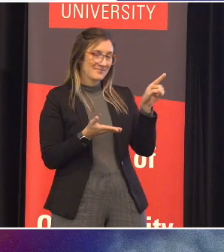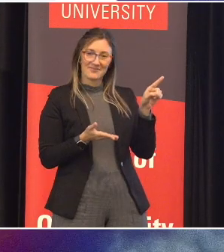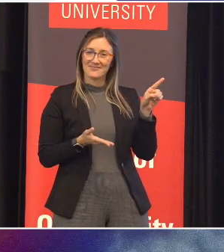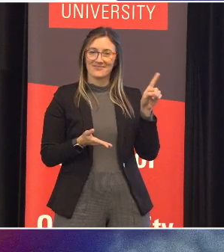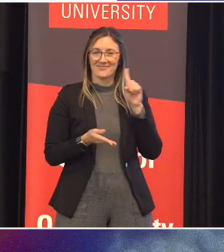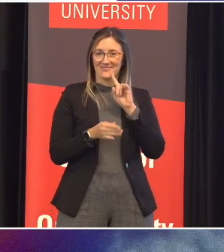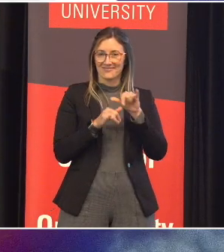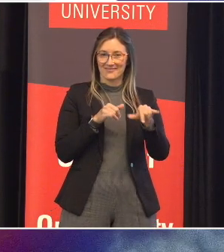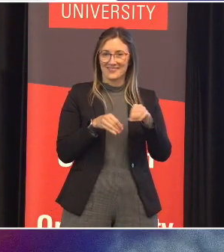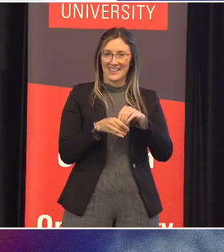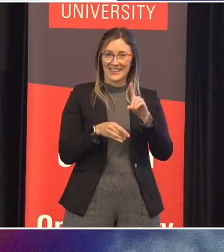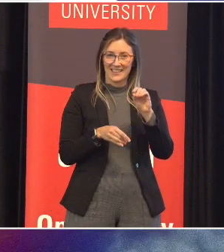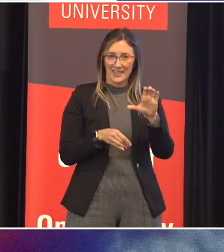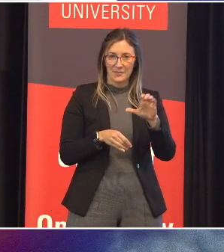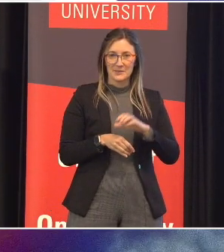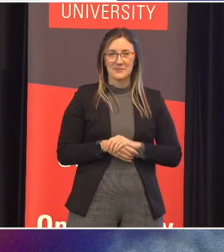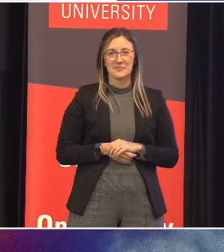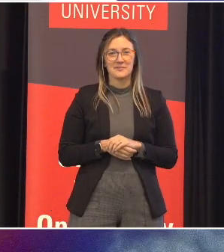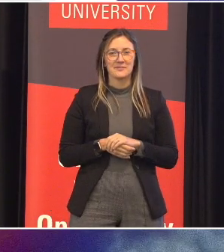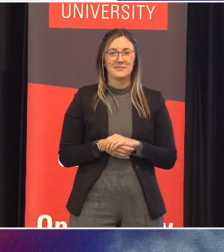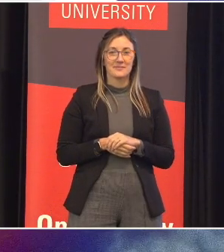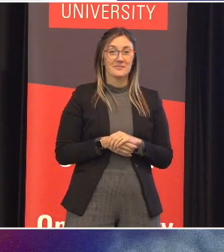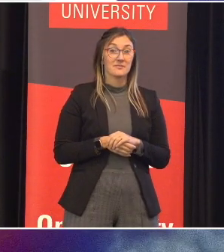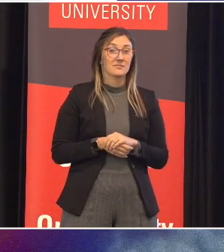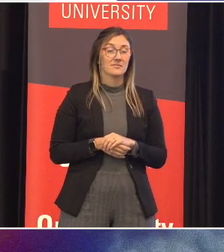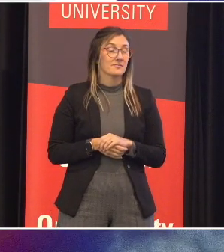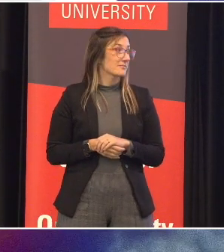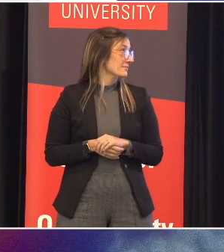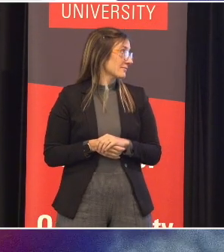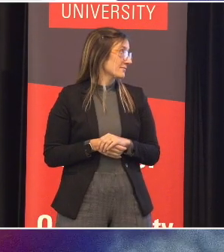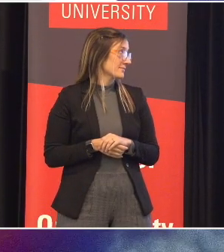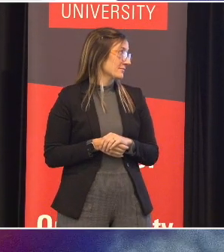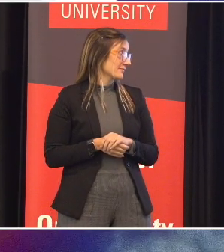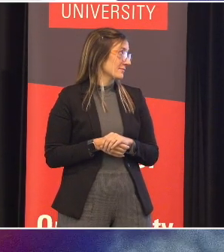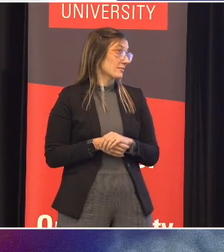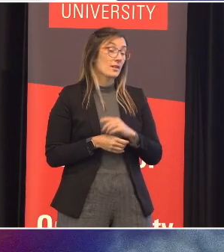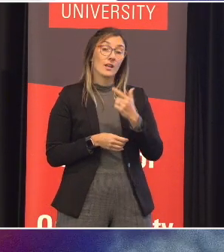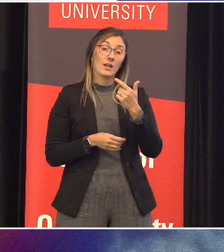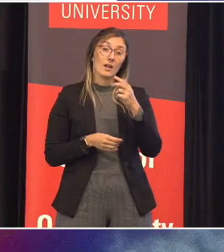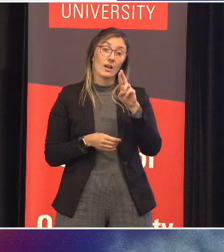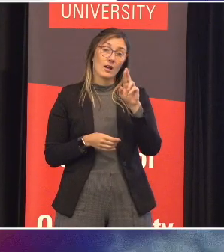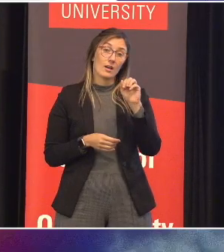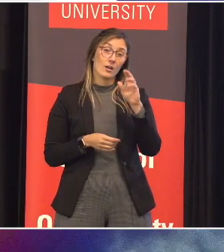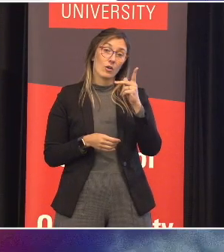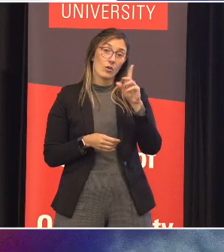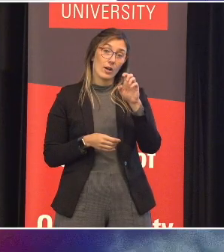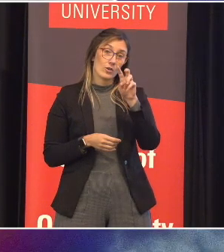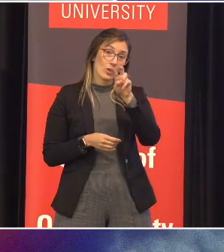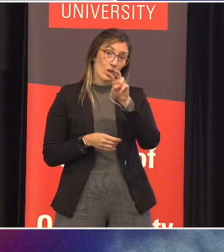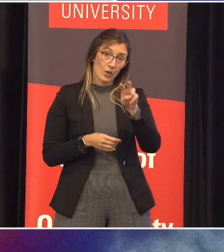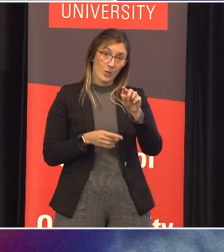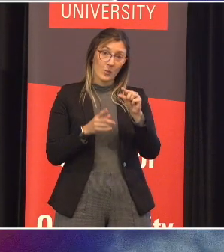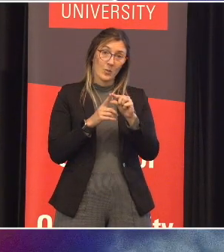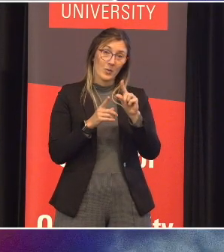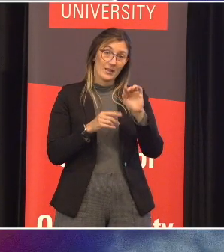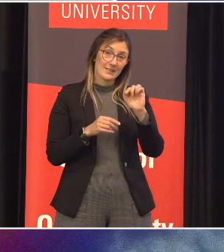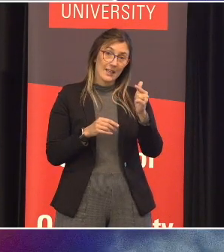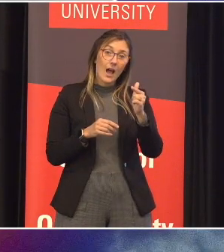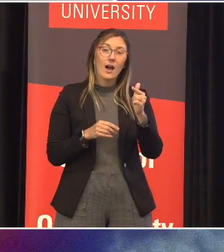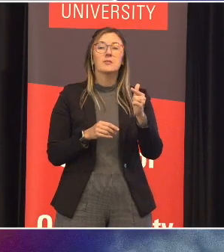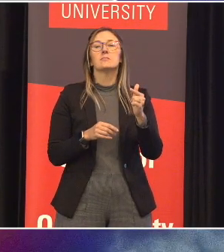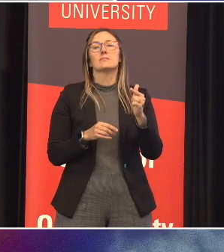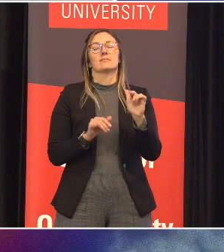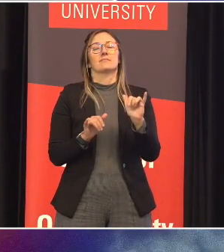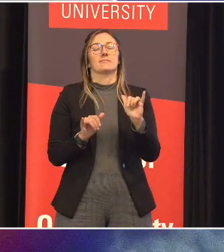you can go back to Grackle, locate, and that word tag means, guess what? We can put that